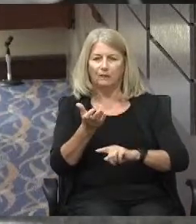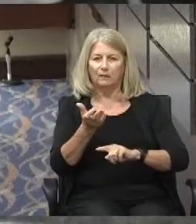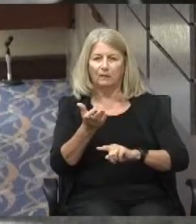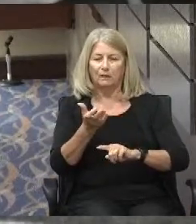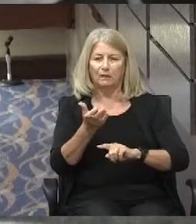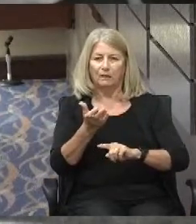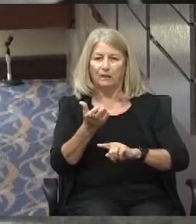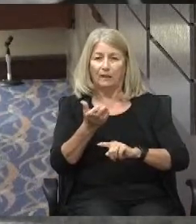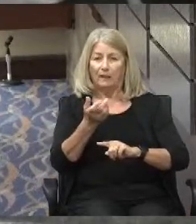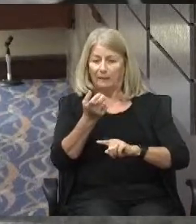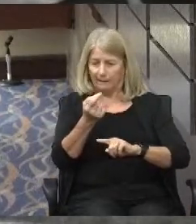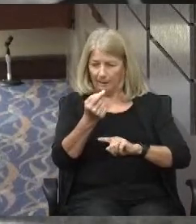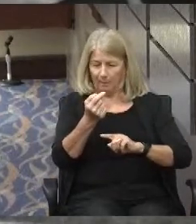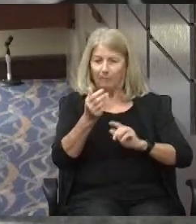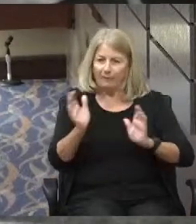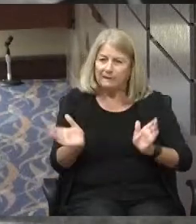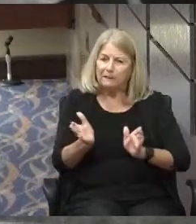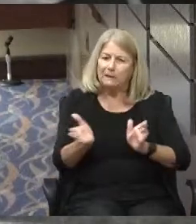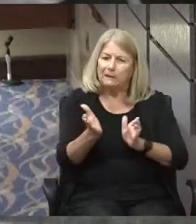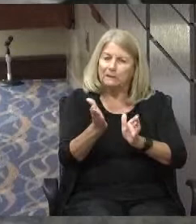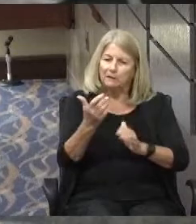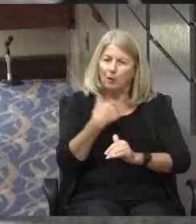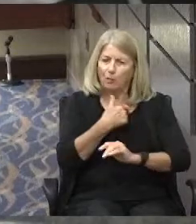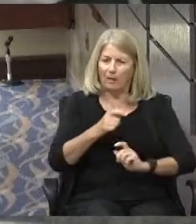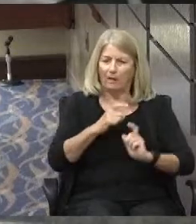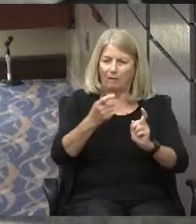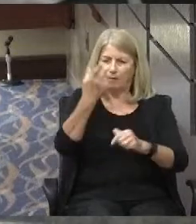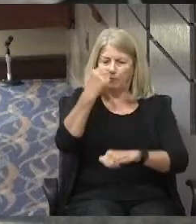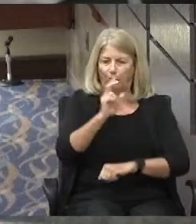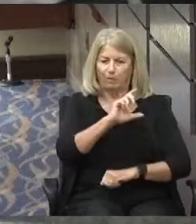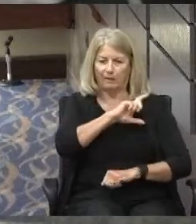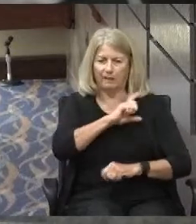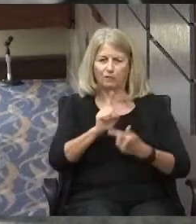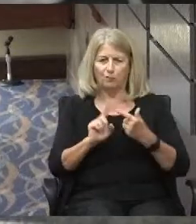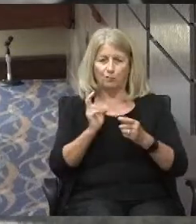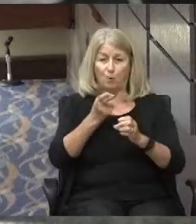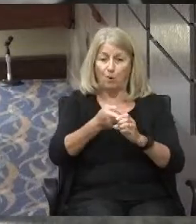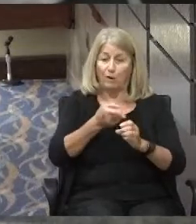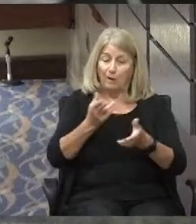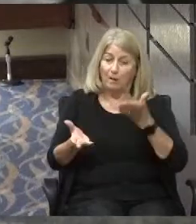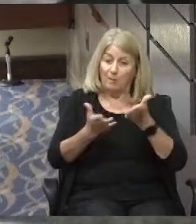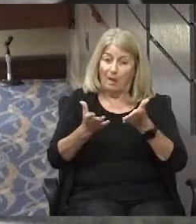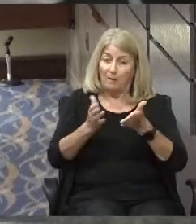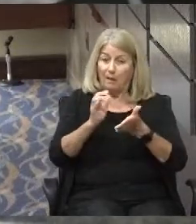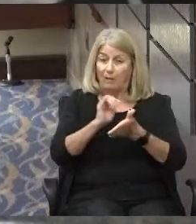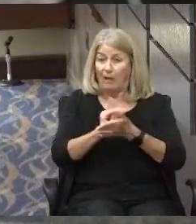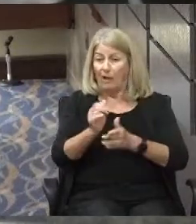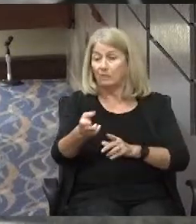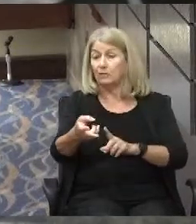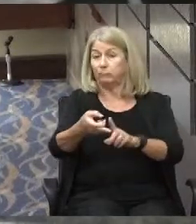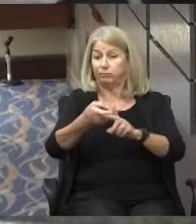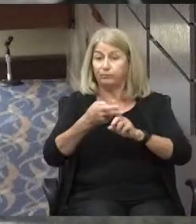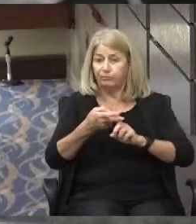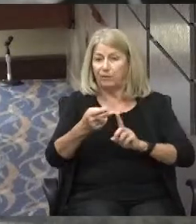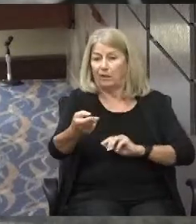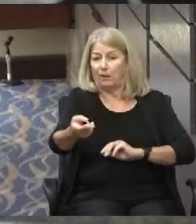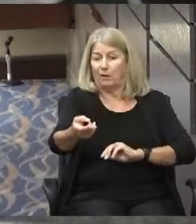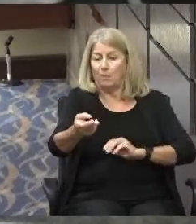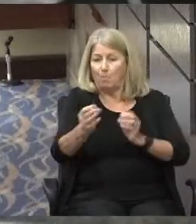little incentives that we're giving to the police officers to join us. Maybe that'll draw more officers to us and